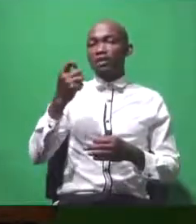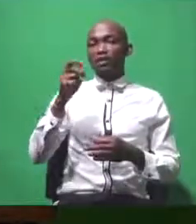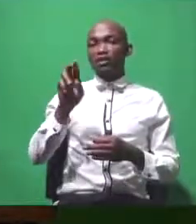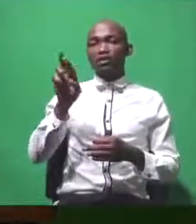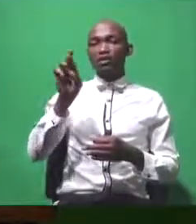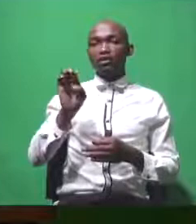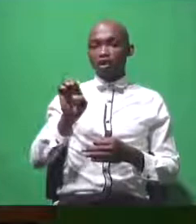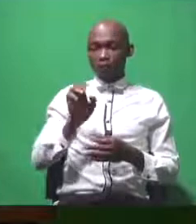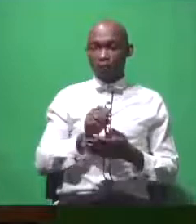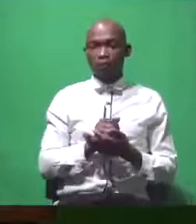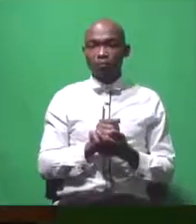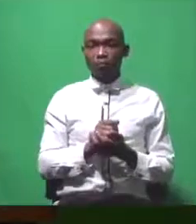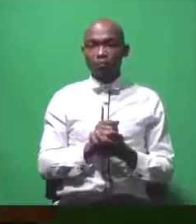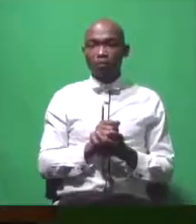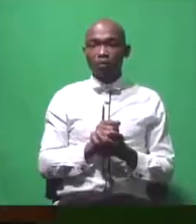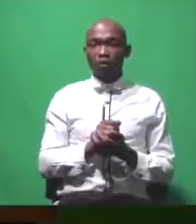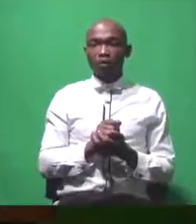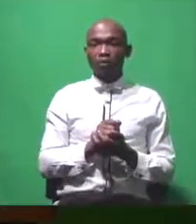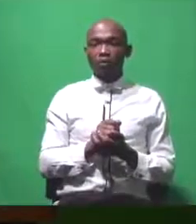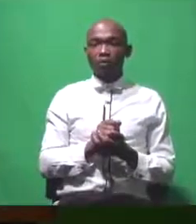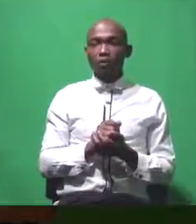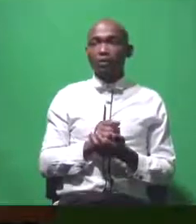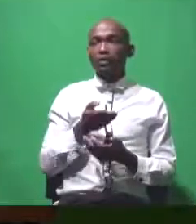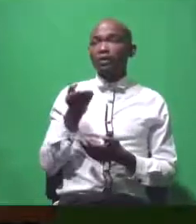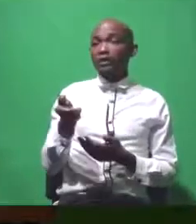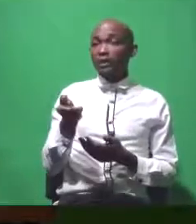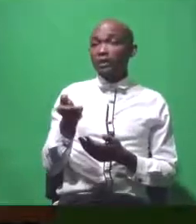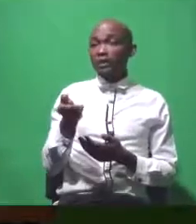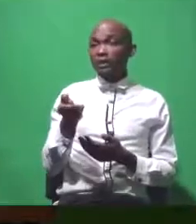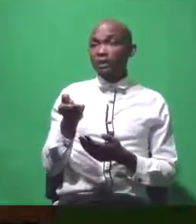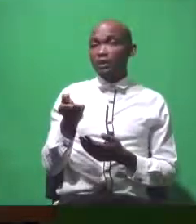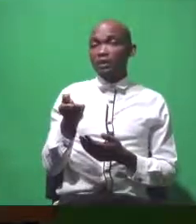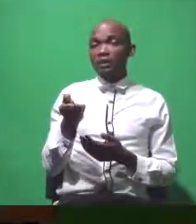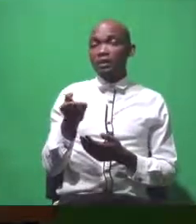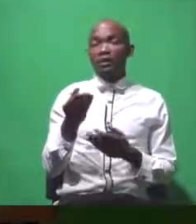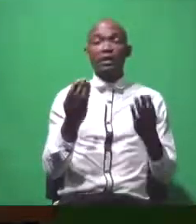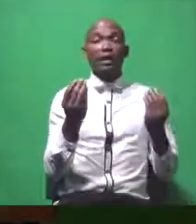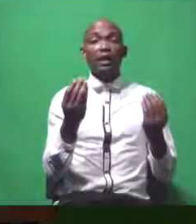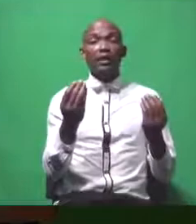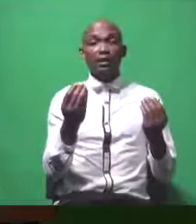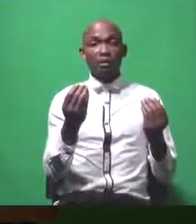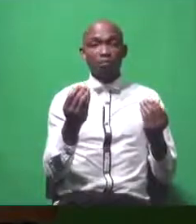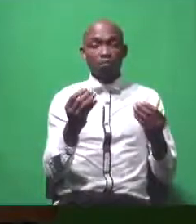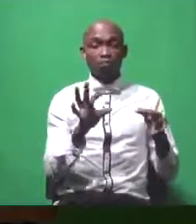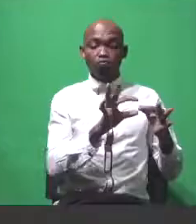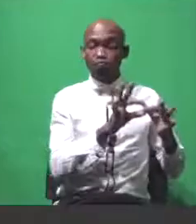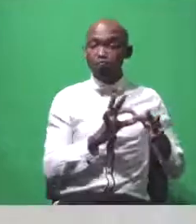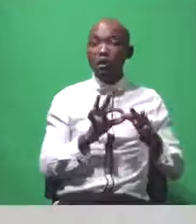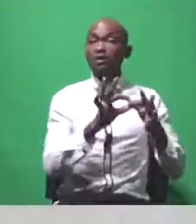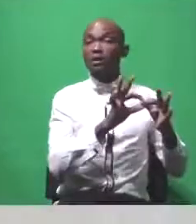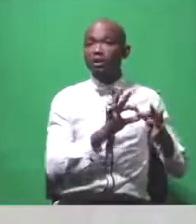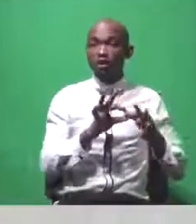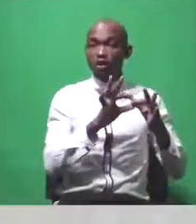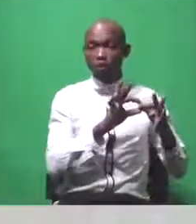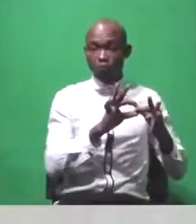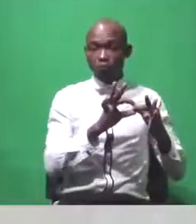You may say that joint venture is a simple partnership, but they have a